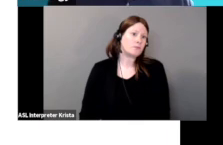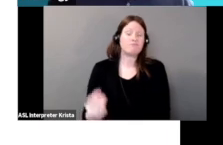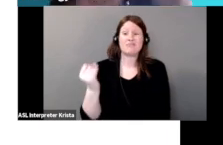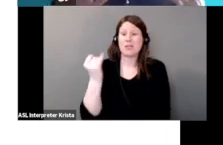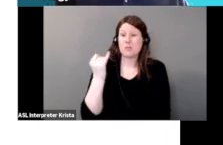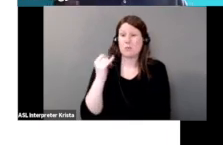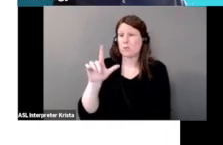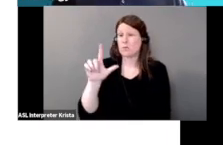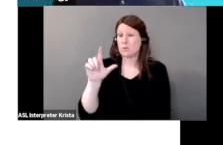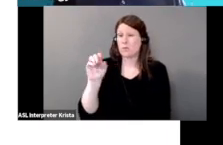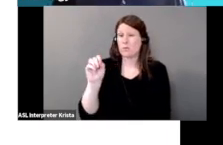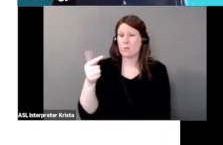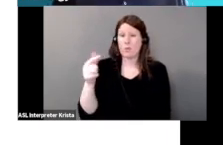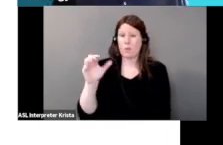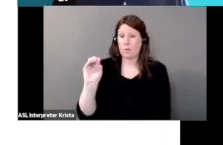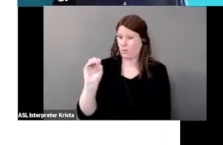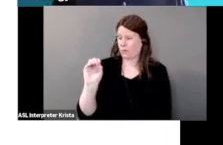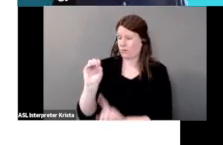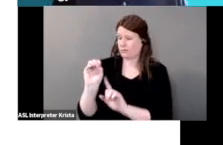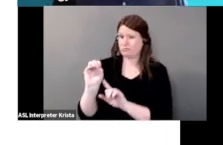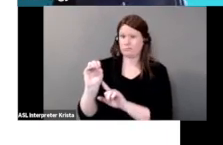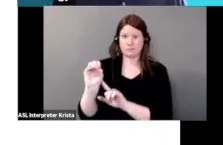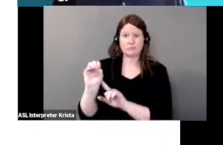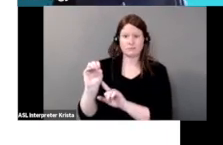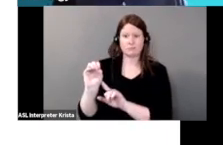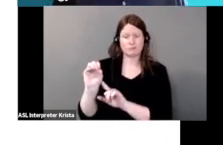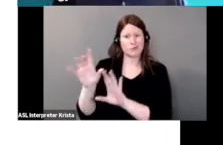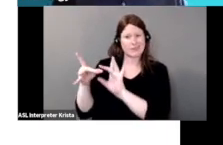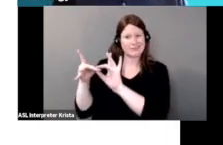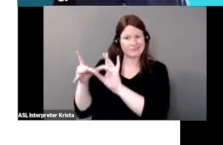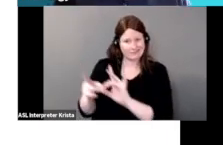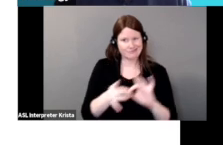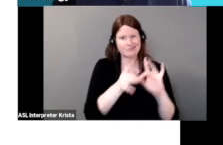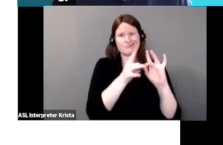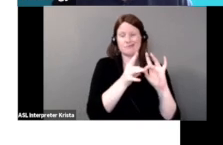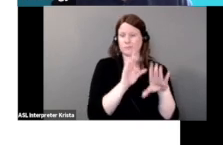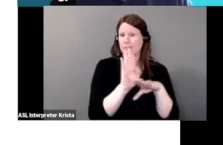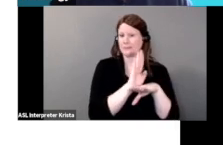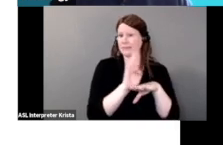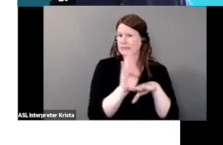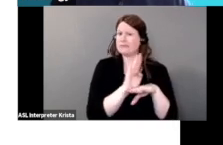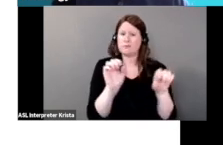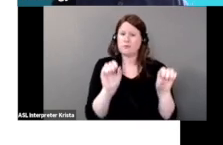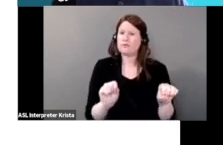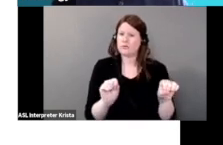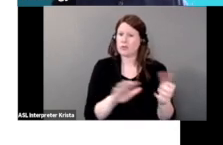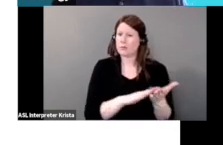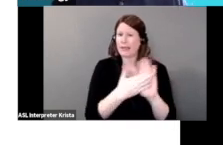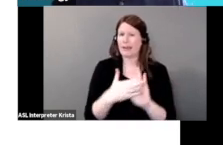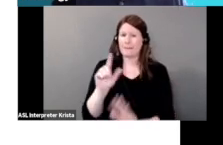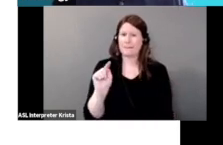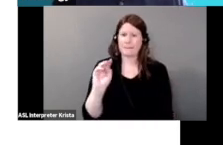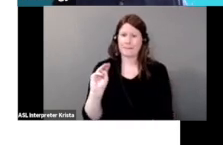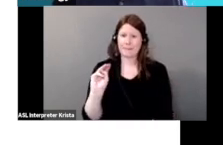thereby directly connected with your business, that part could be trademarked. But the